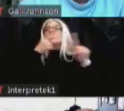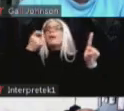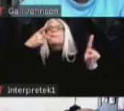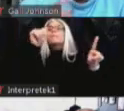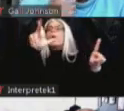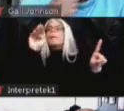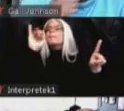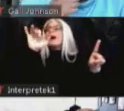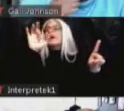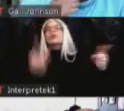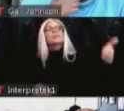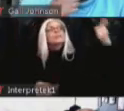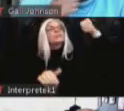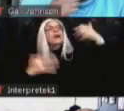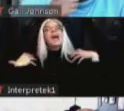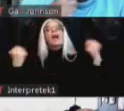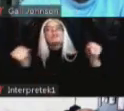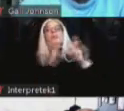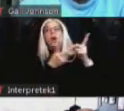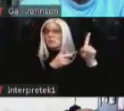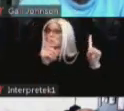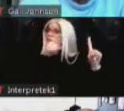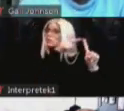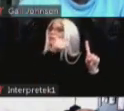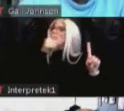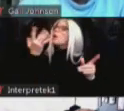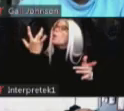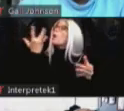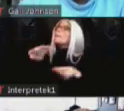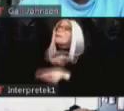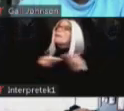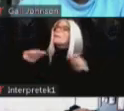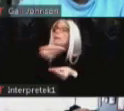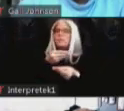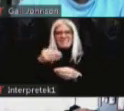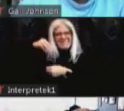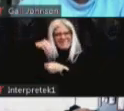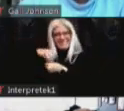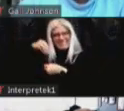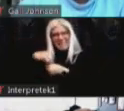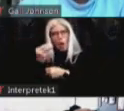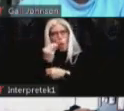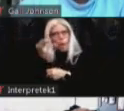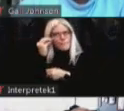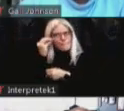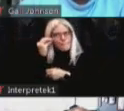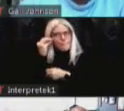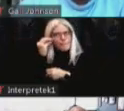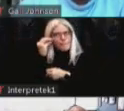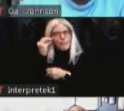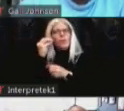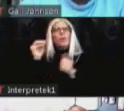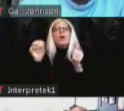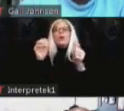the main sources of transmission, which is at home and in retail, with bars and restaurants being in